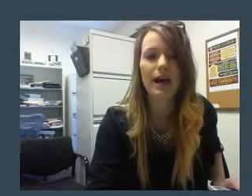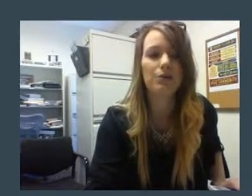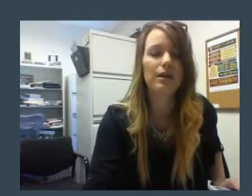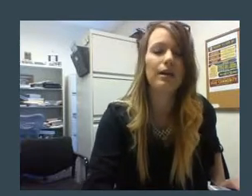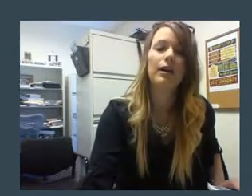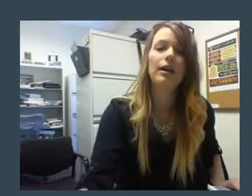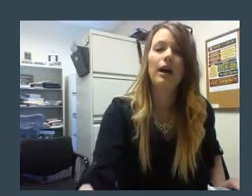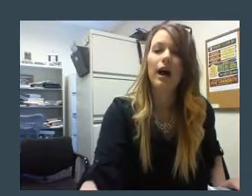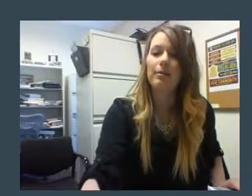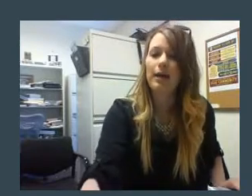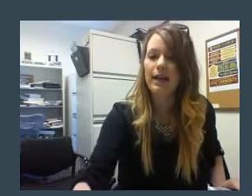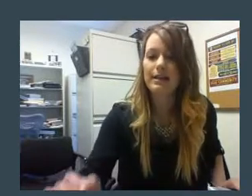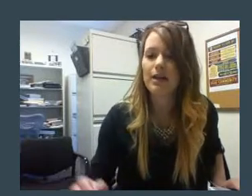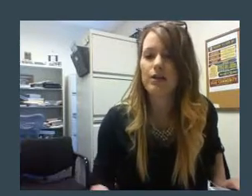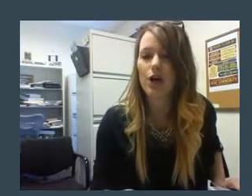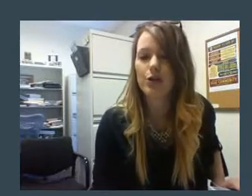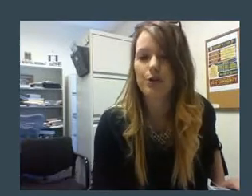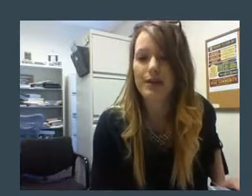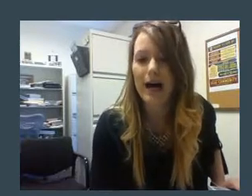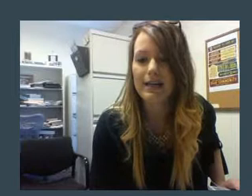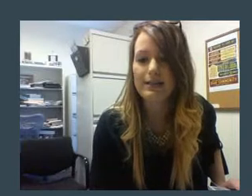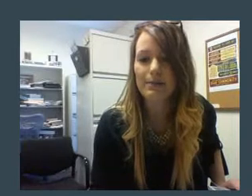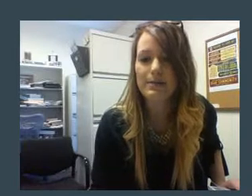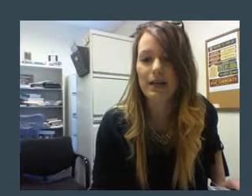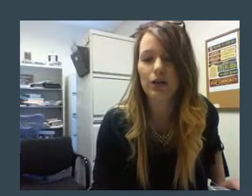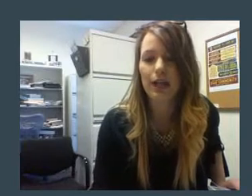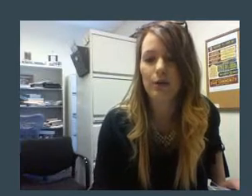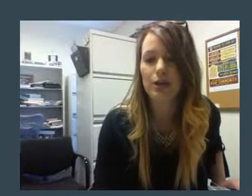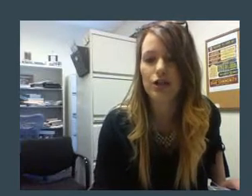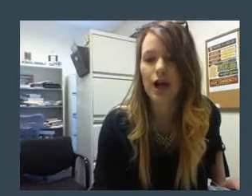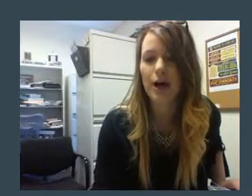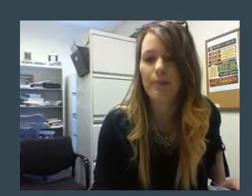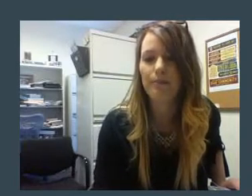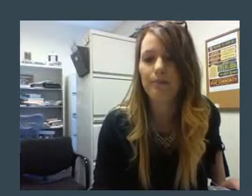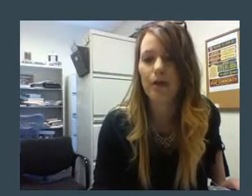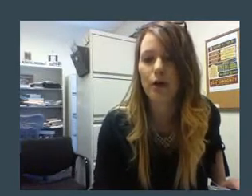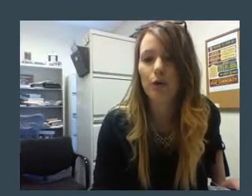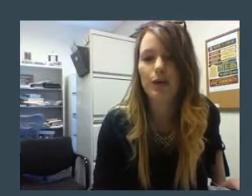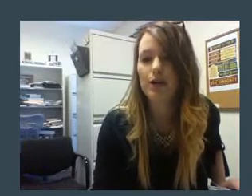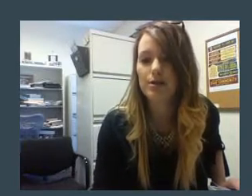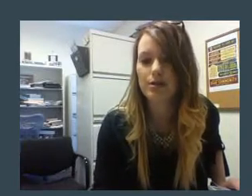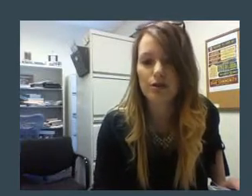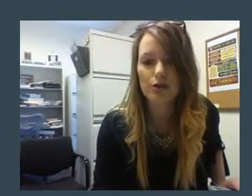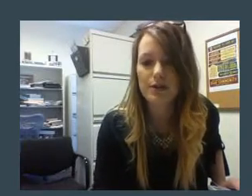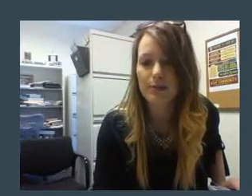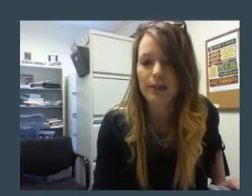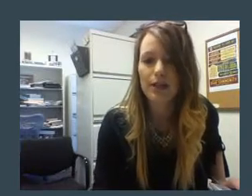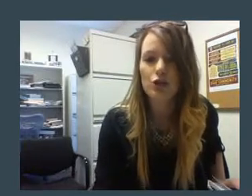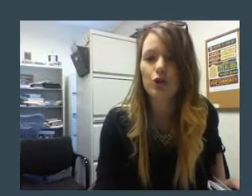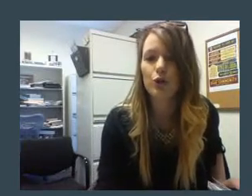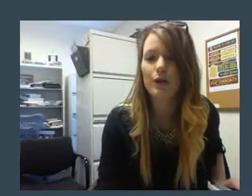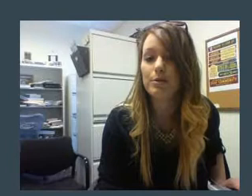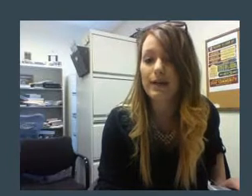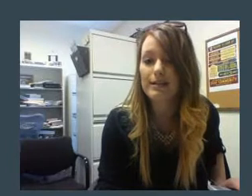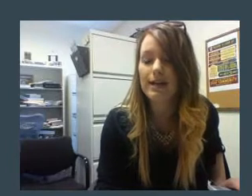things out. And ASL is also not a substandard language with regards to its ability